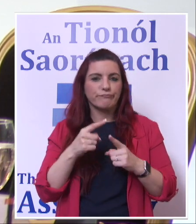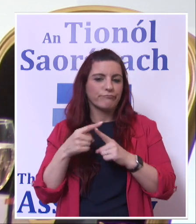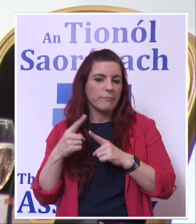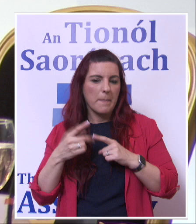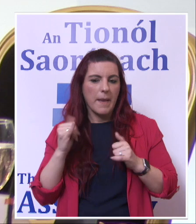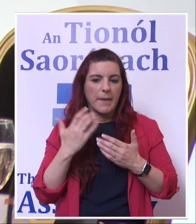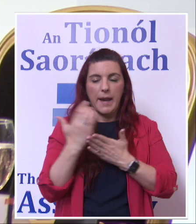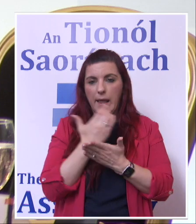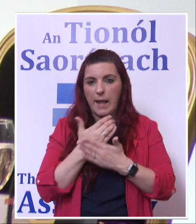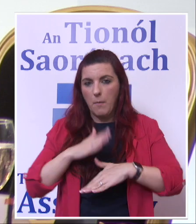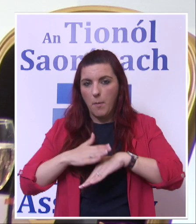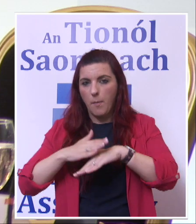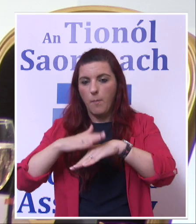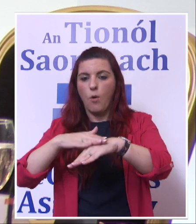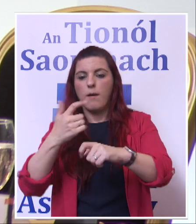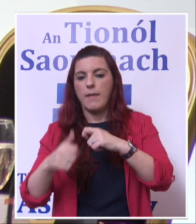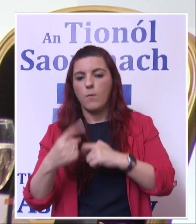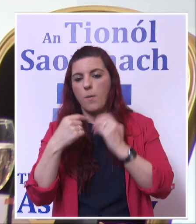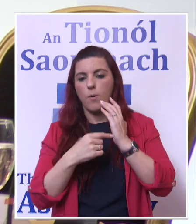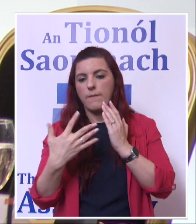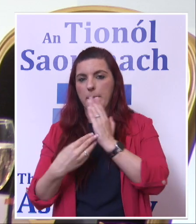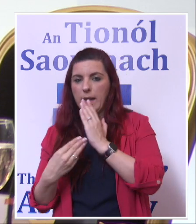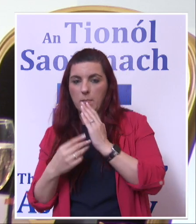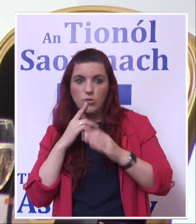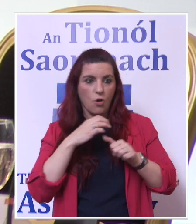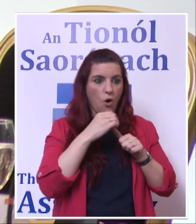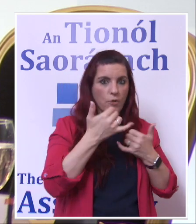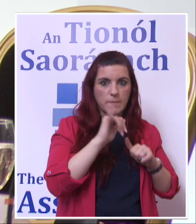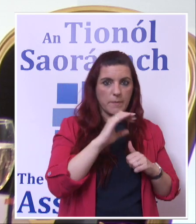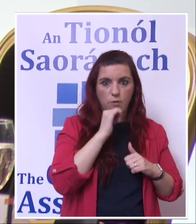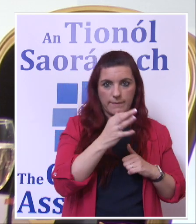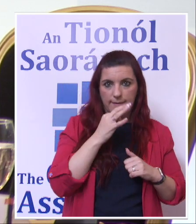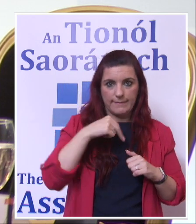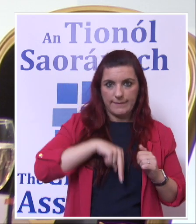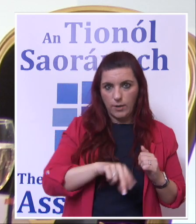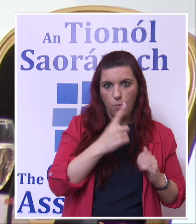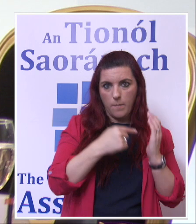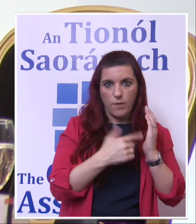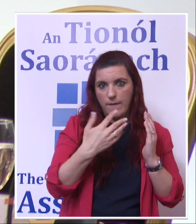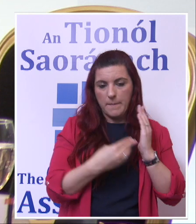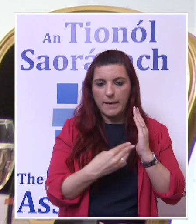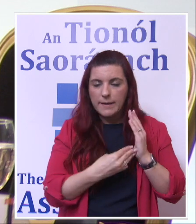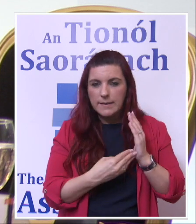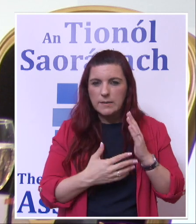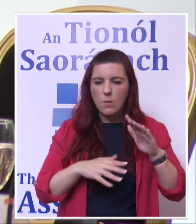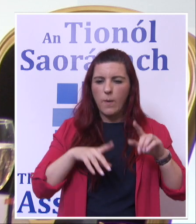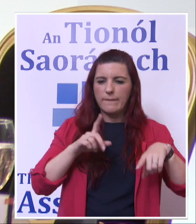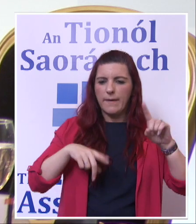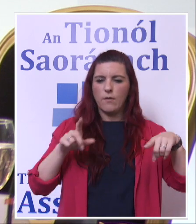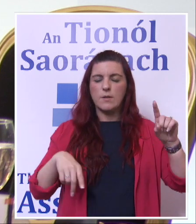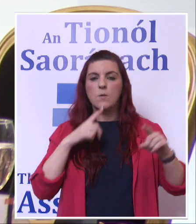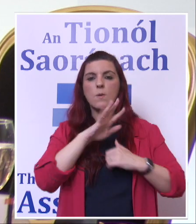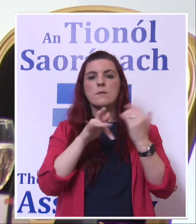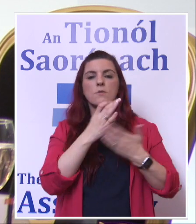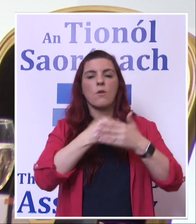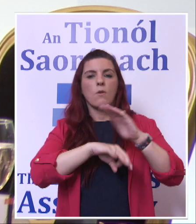collect a lot more than 1.5 million, and others mightn't get anywhere near the 1.5 million. So central